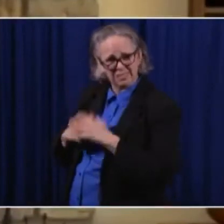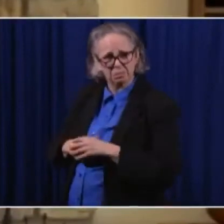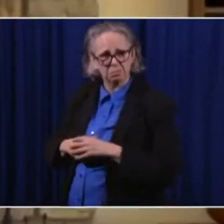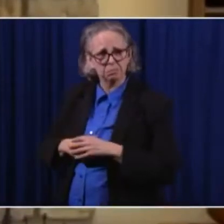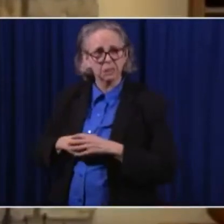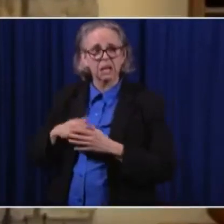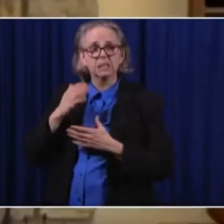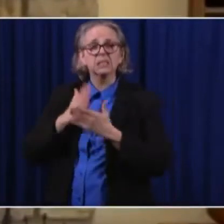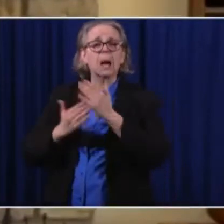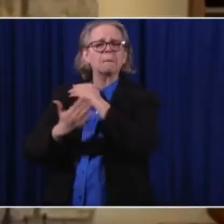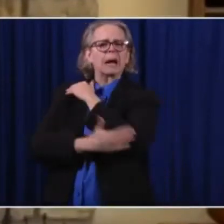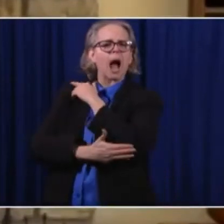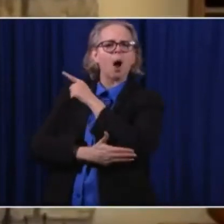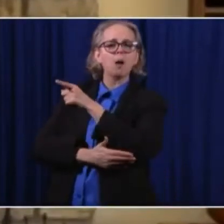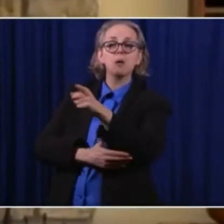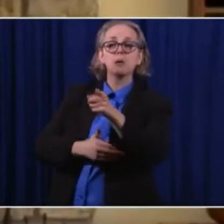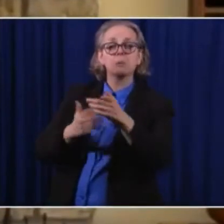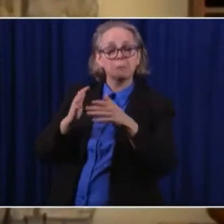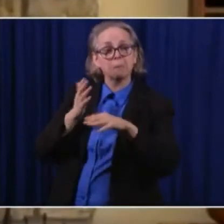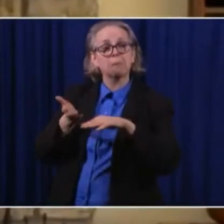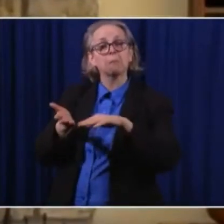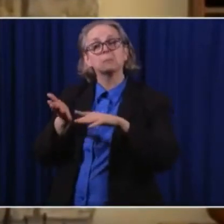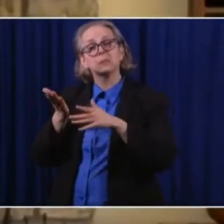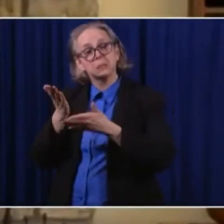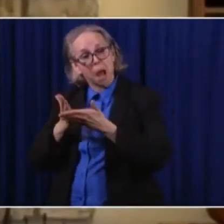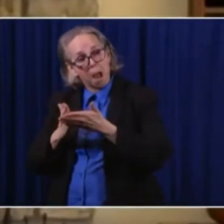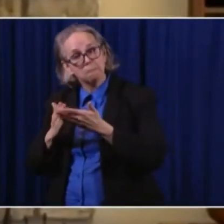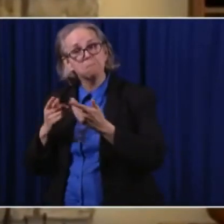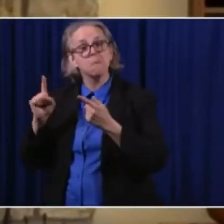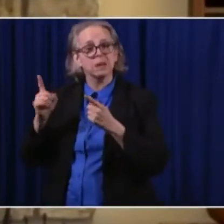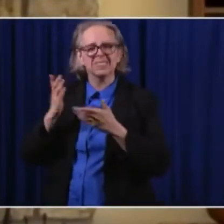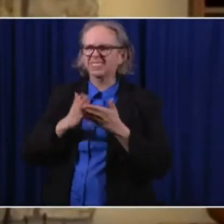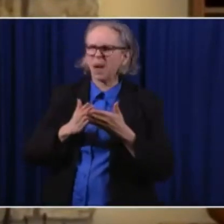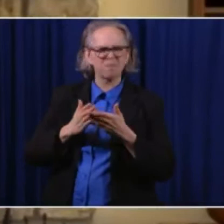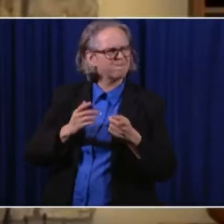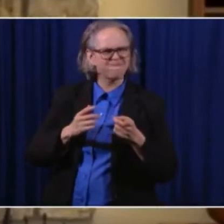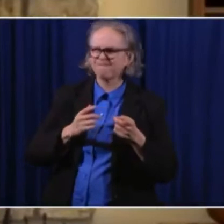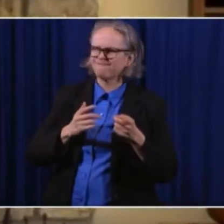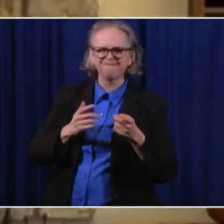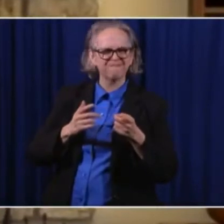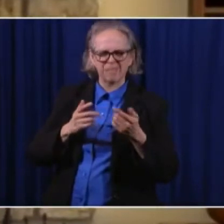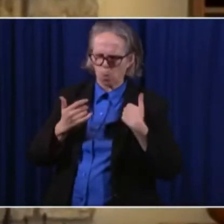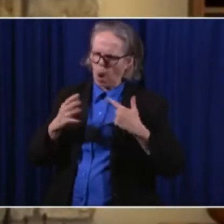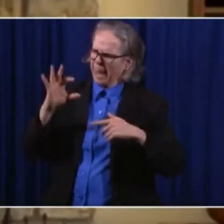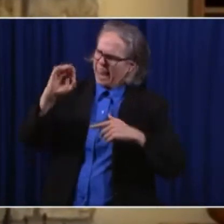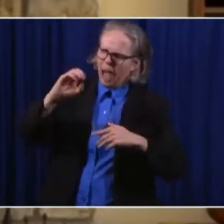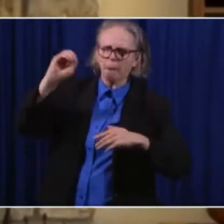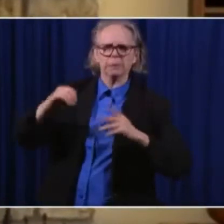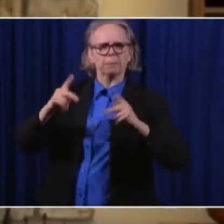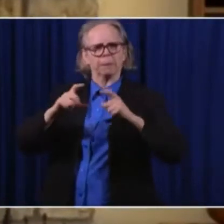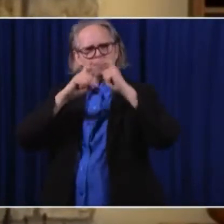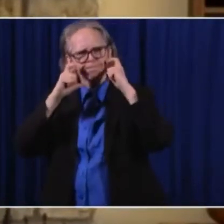get to 95% in stores. We expect to see that. And it's also from everyone pitching in